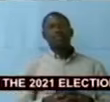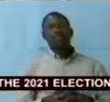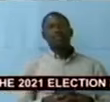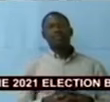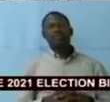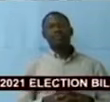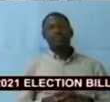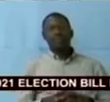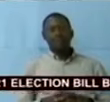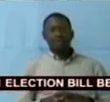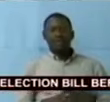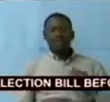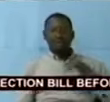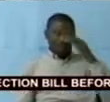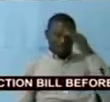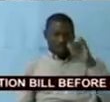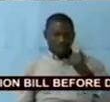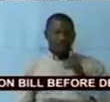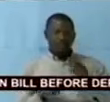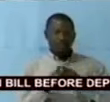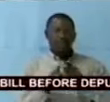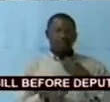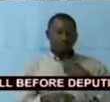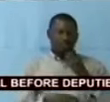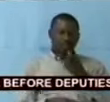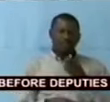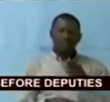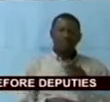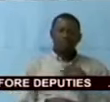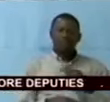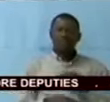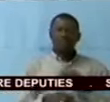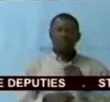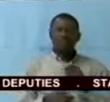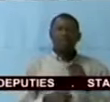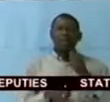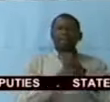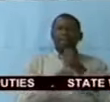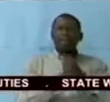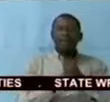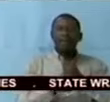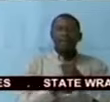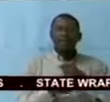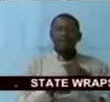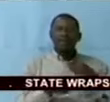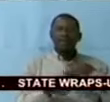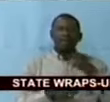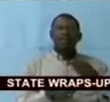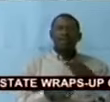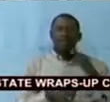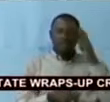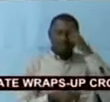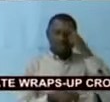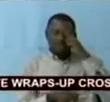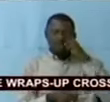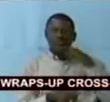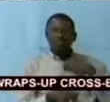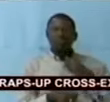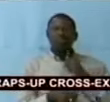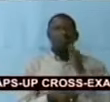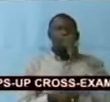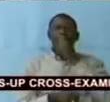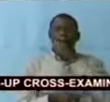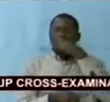will agree with that. I will say rather that it was designed in purpose to silence critics,